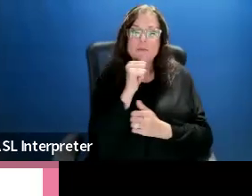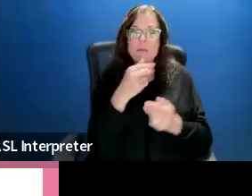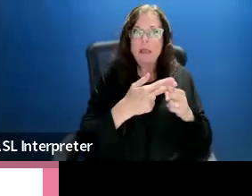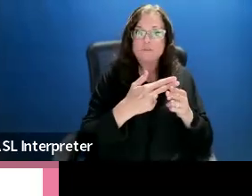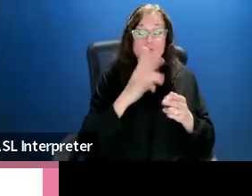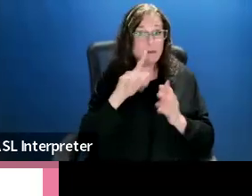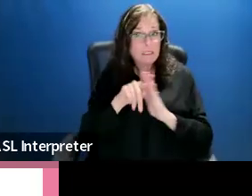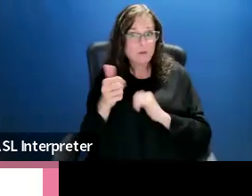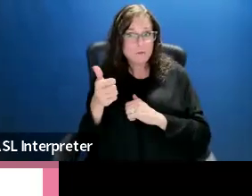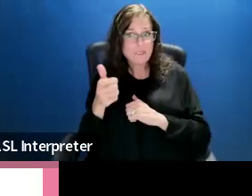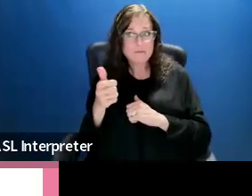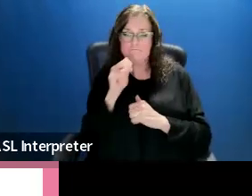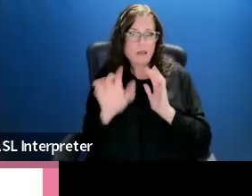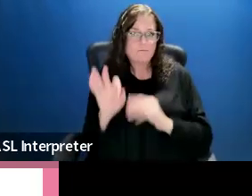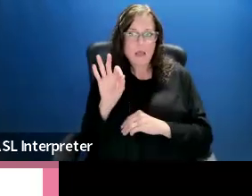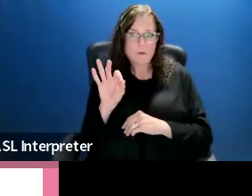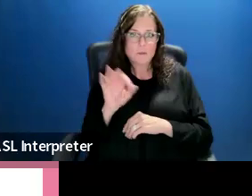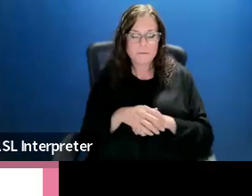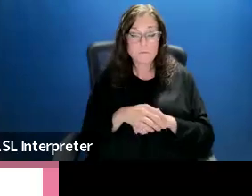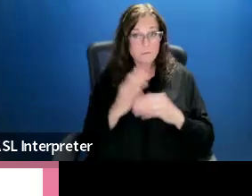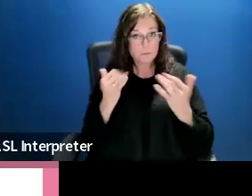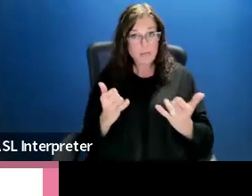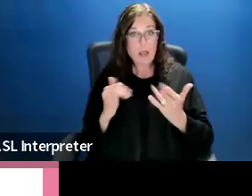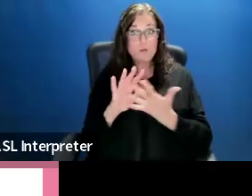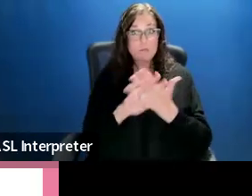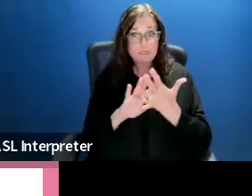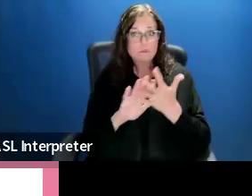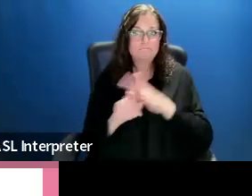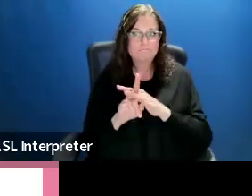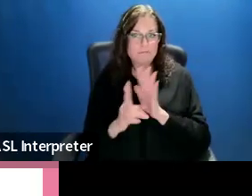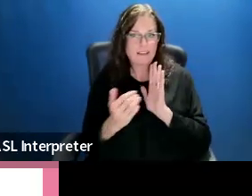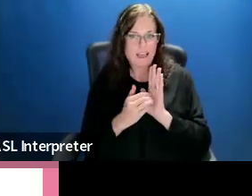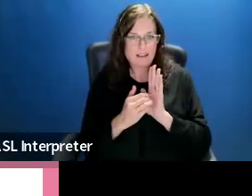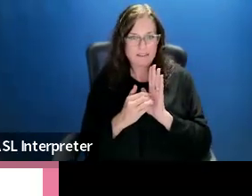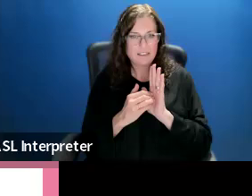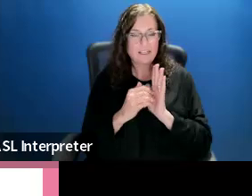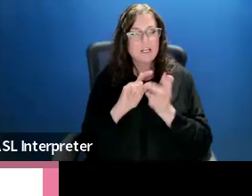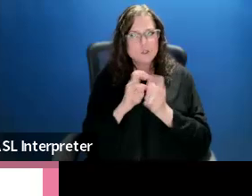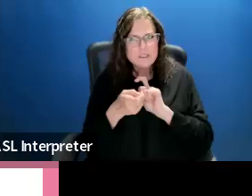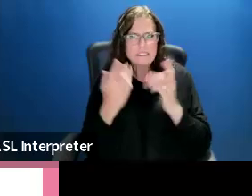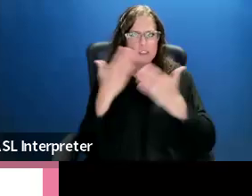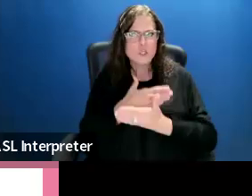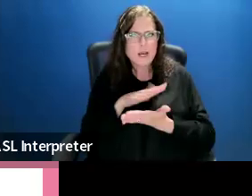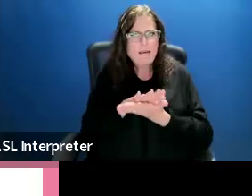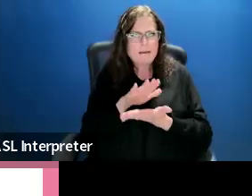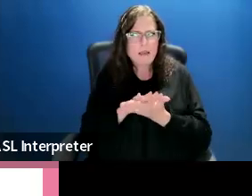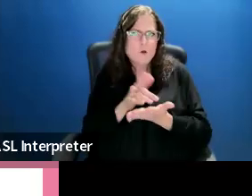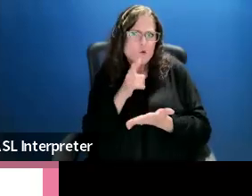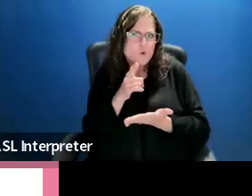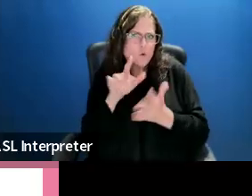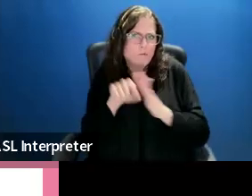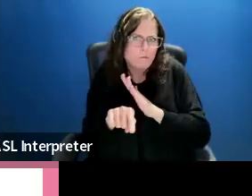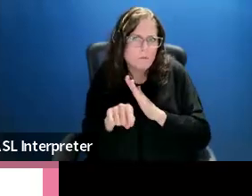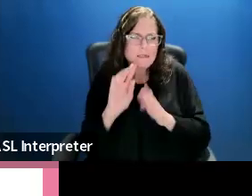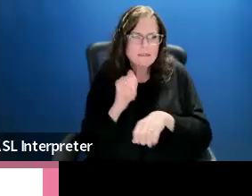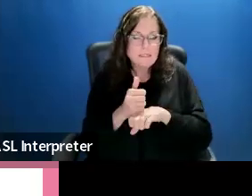the killer himself was never found. Now, the mystery has resurfaced. This is a twisty, dark academia whodunit set at